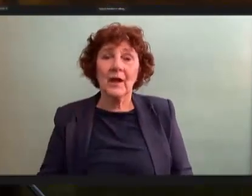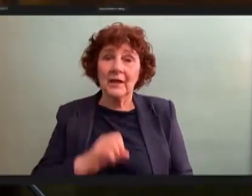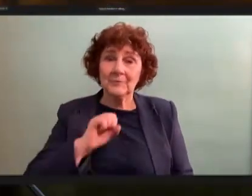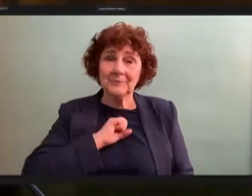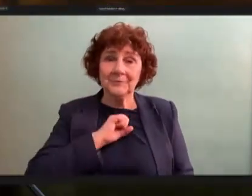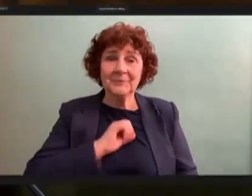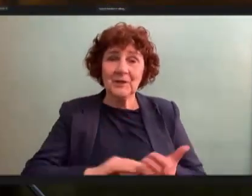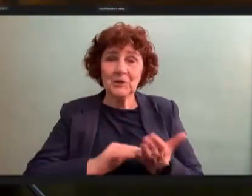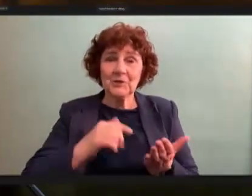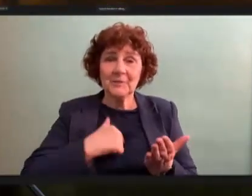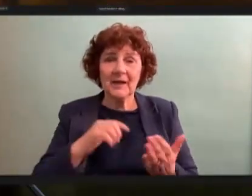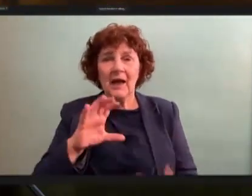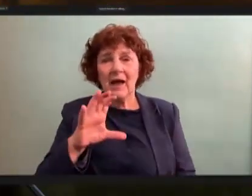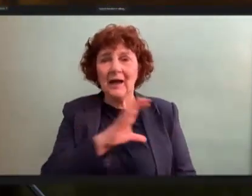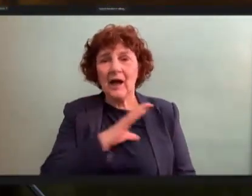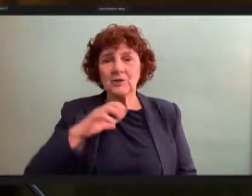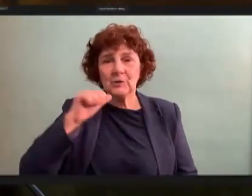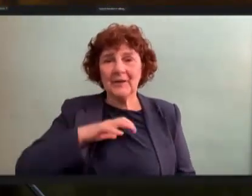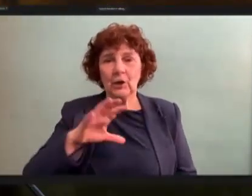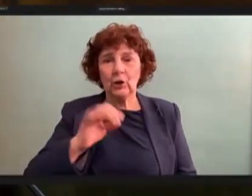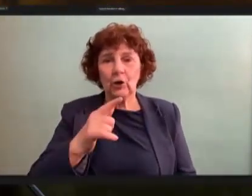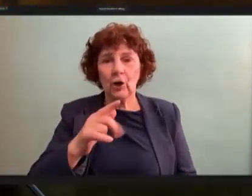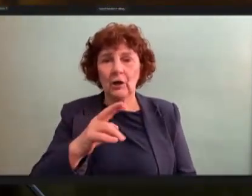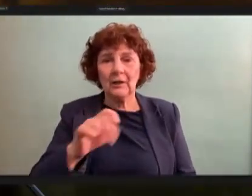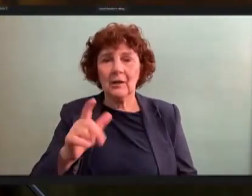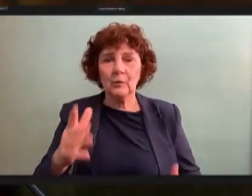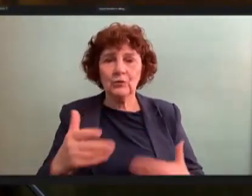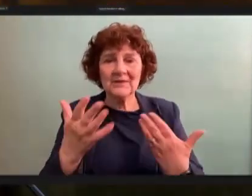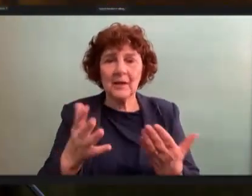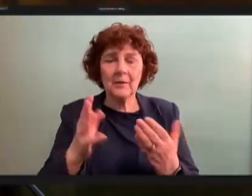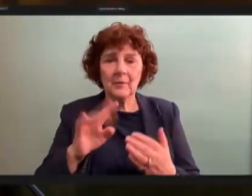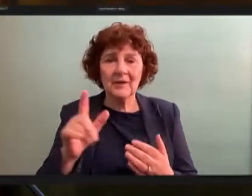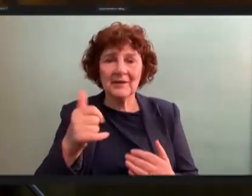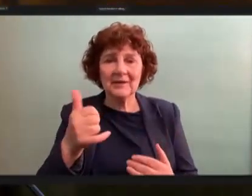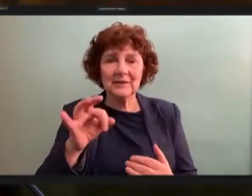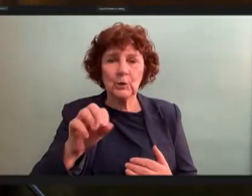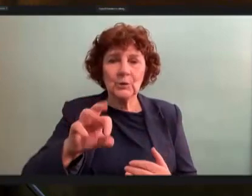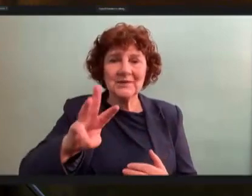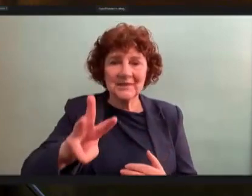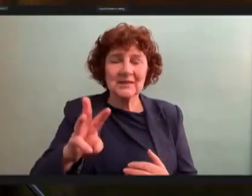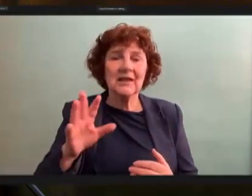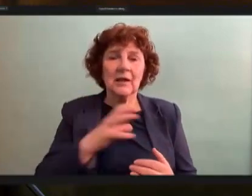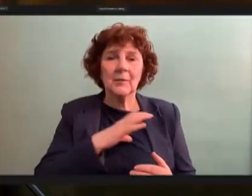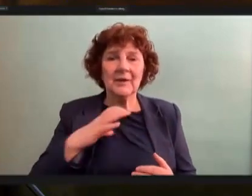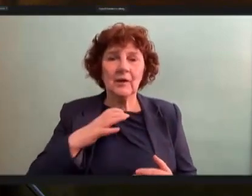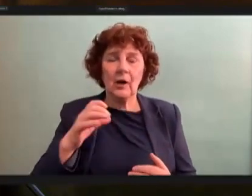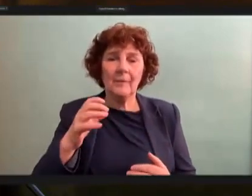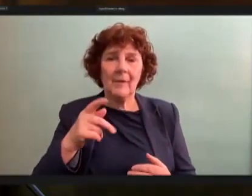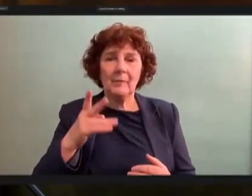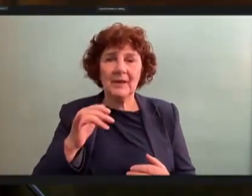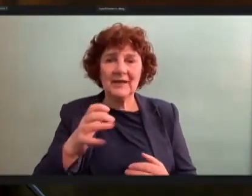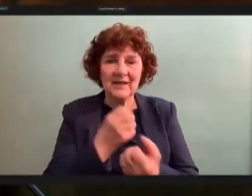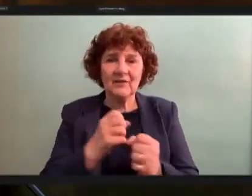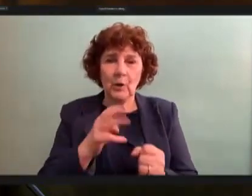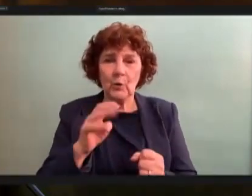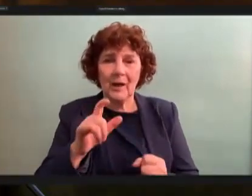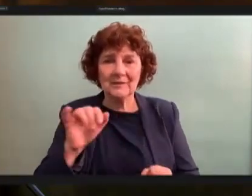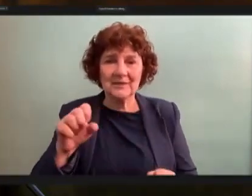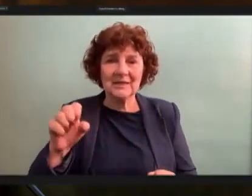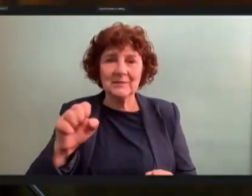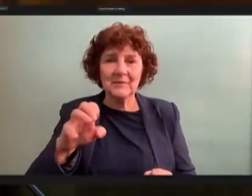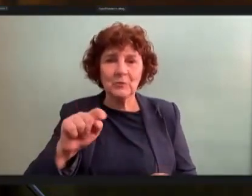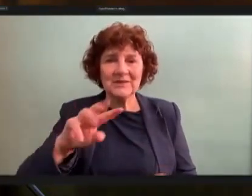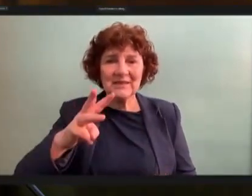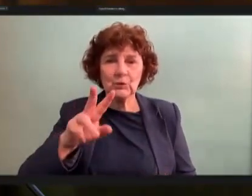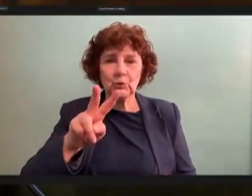Councilman Coghill presents Bill Number 1906, reported to Committee on Public Safety and Wellness for September 6, 2023, with an affirmative